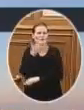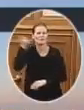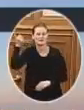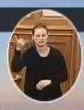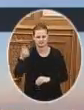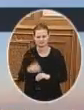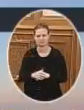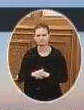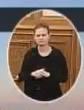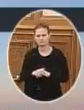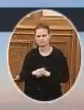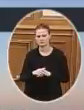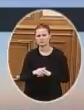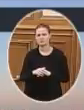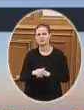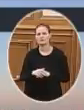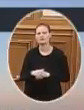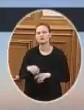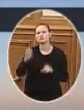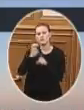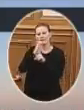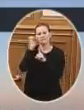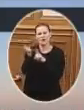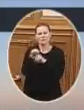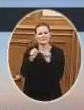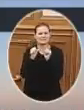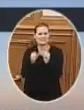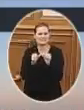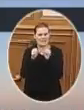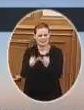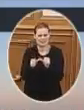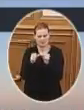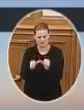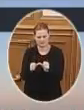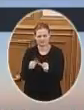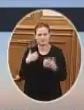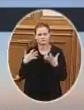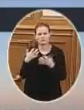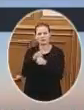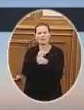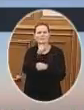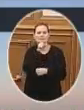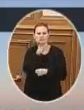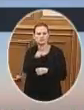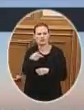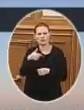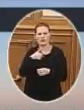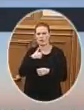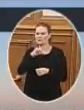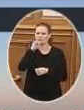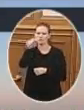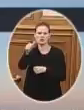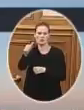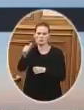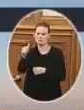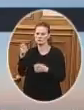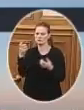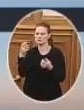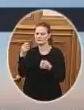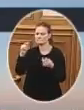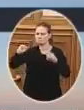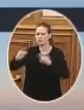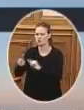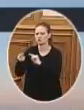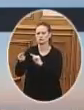alternative transportation, reducing emissions, but also looking at where people go and making sure that we steer clear of sensitive habitat in our transportation